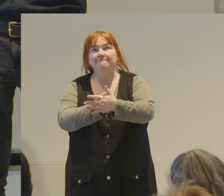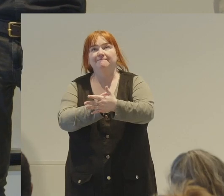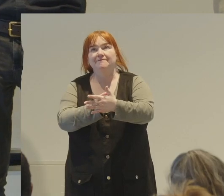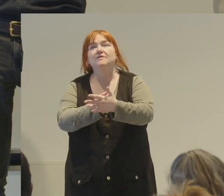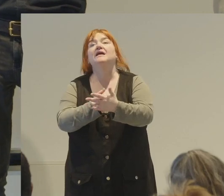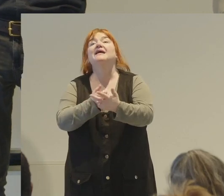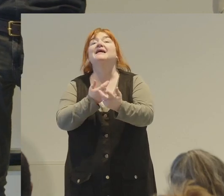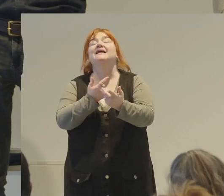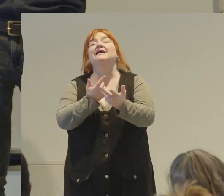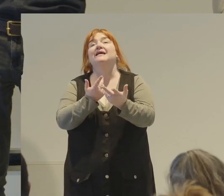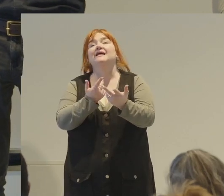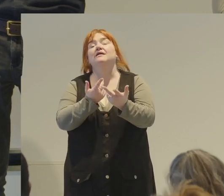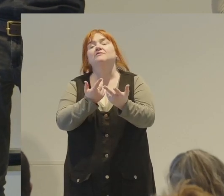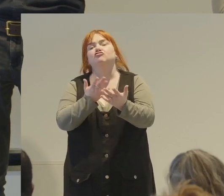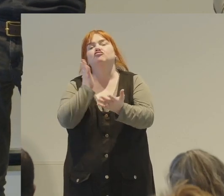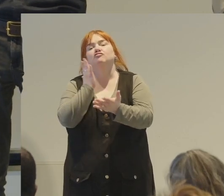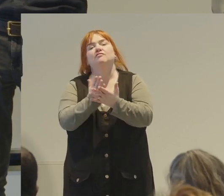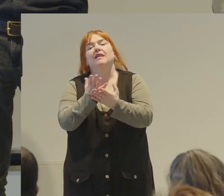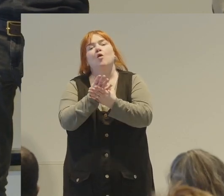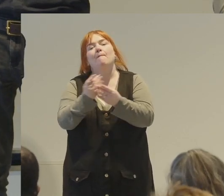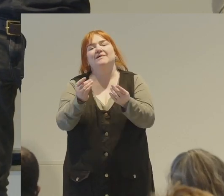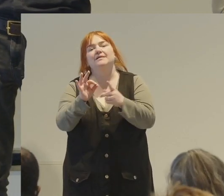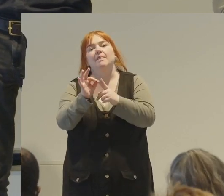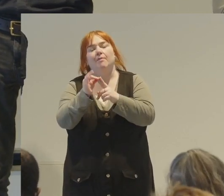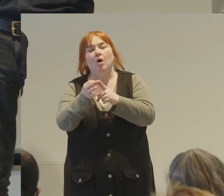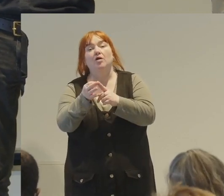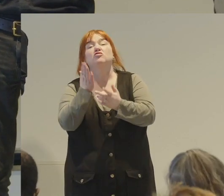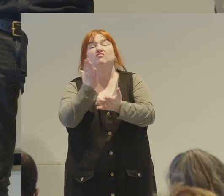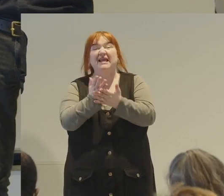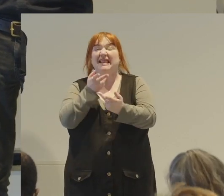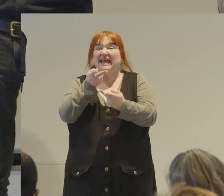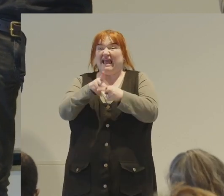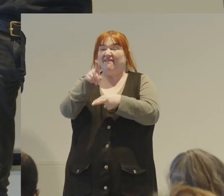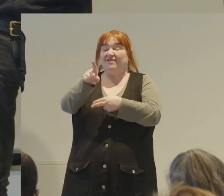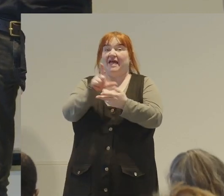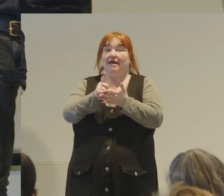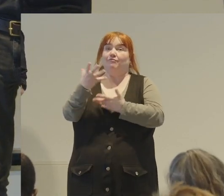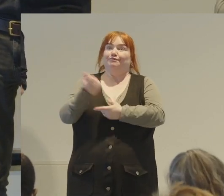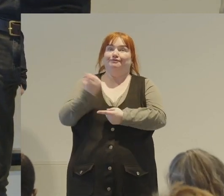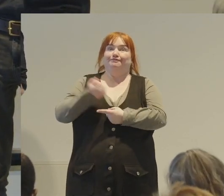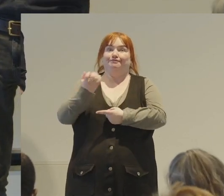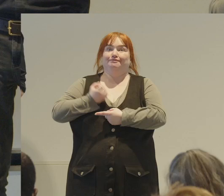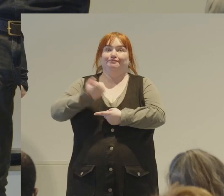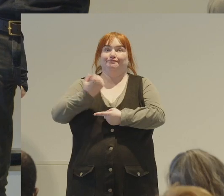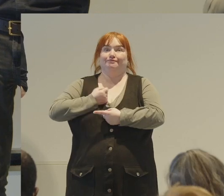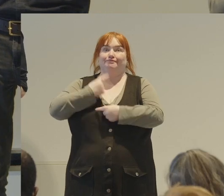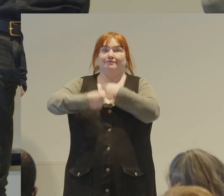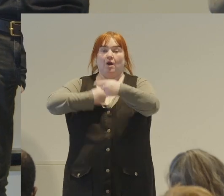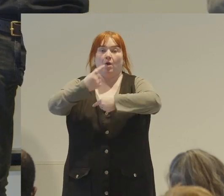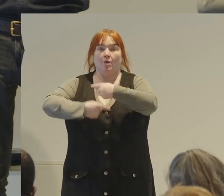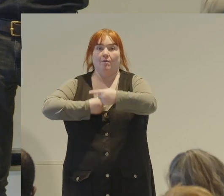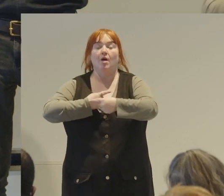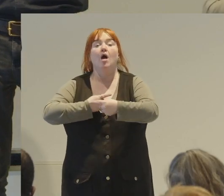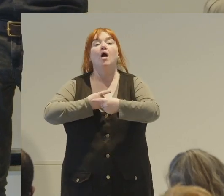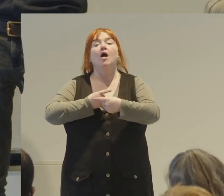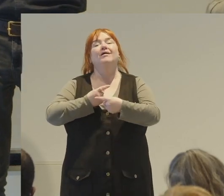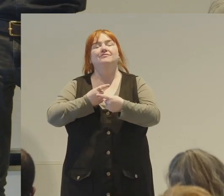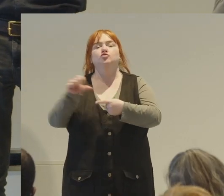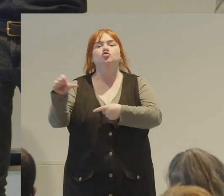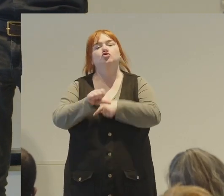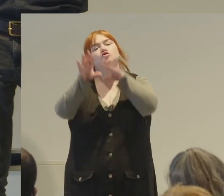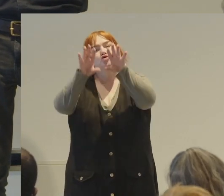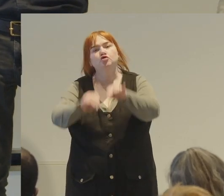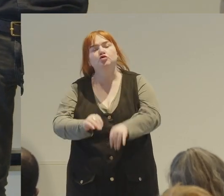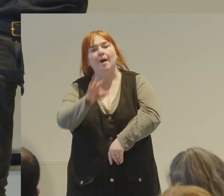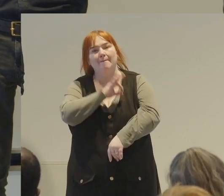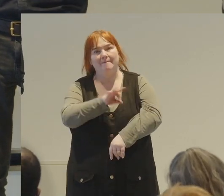earning relatively a decent amount of money, they probably should come off benefits. But if it's an unstable job and you're spreading it out